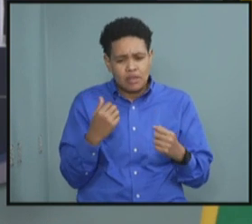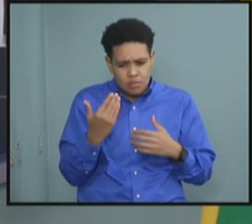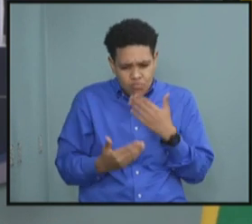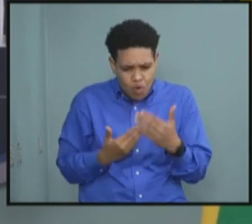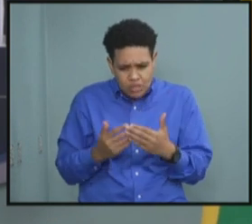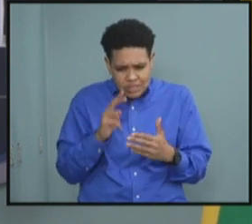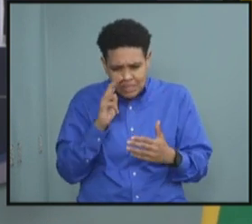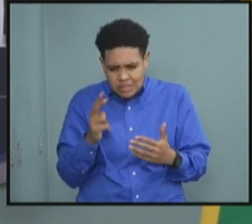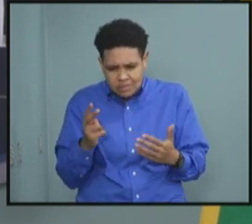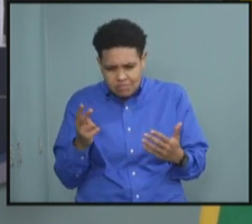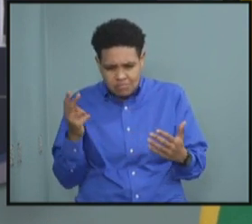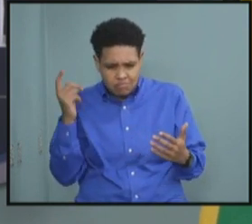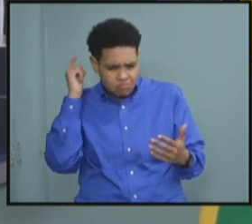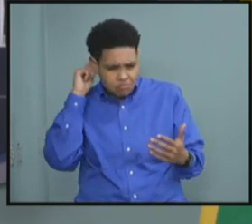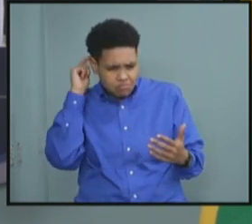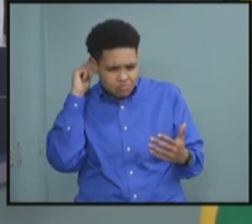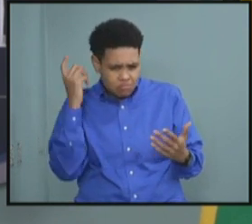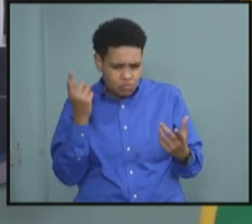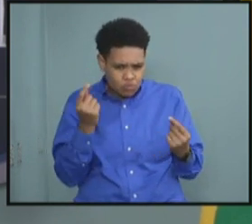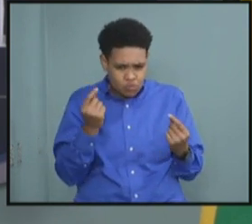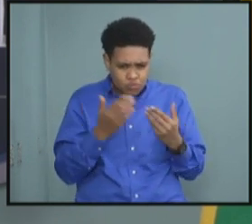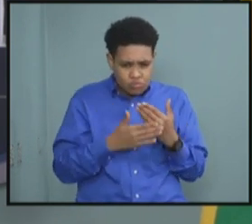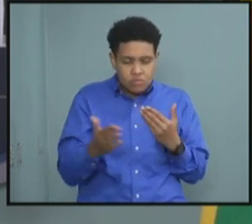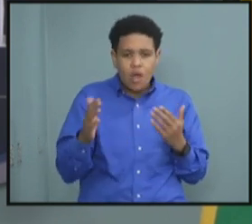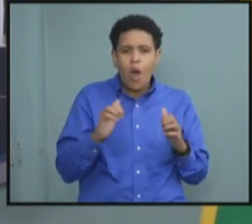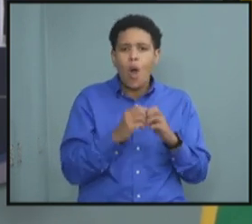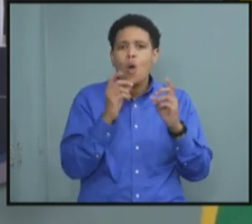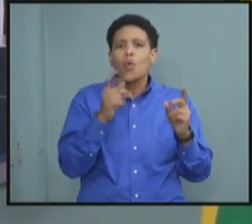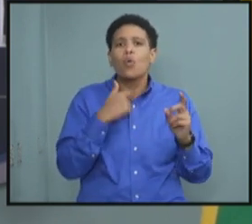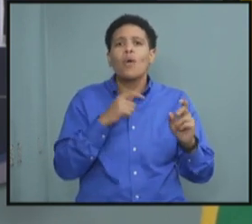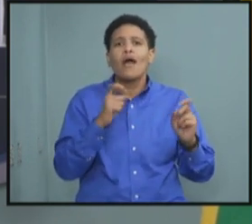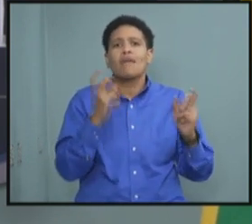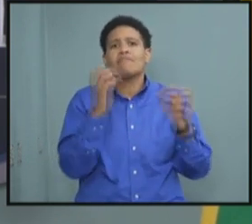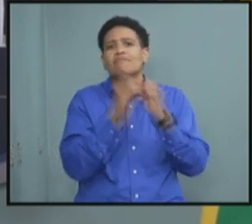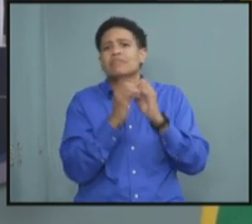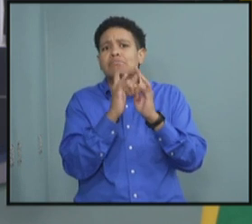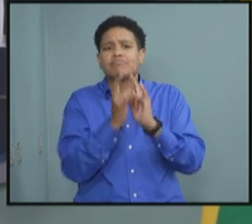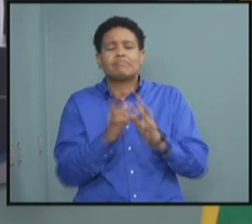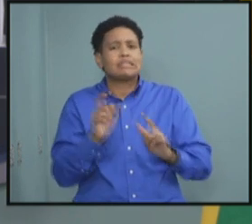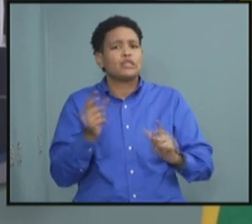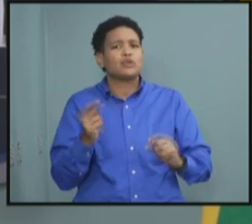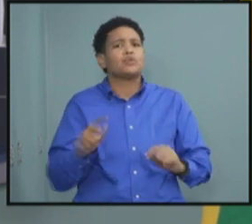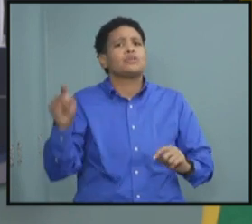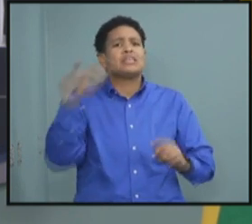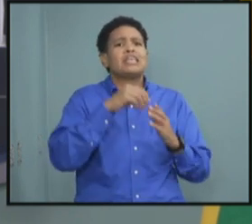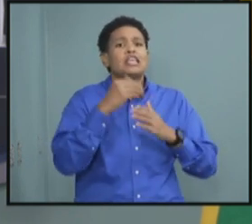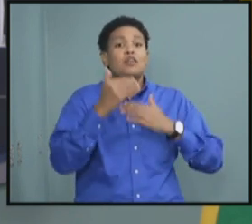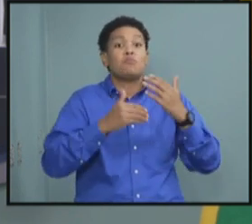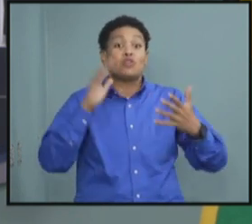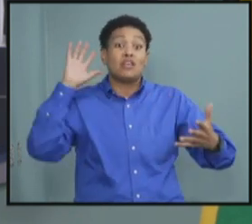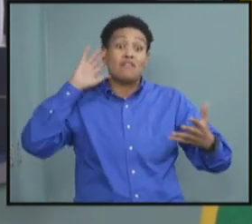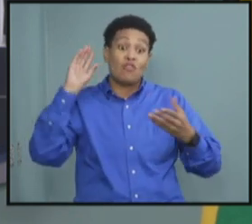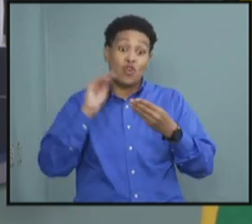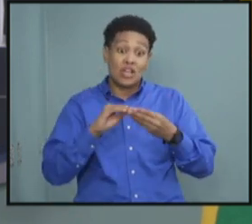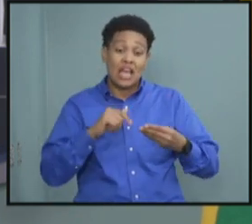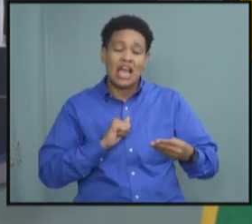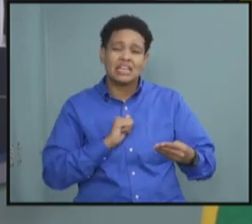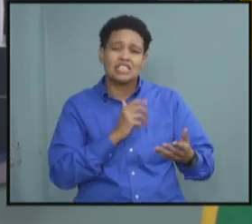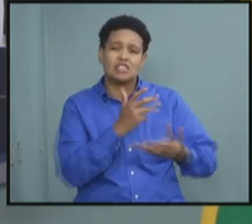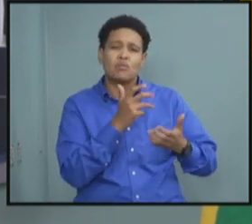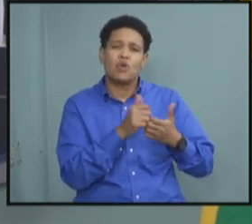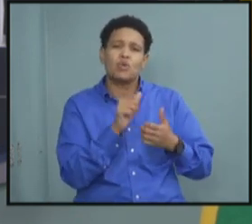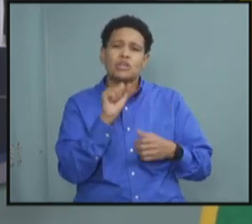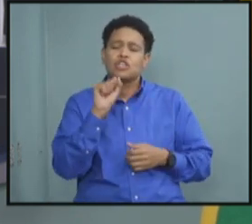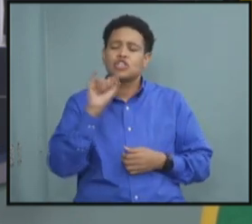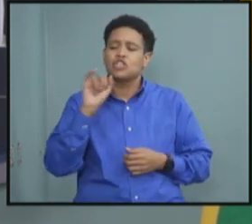done and how quickly we have to get it done. In the process of all this, I spoke with Sir